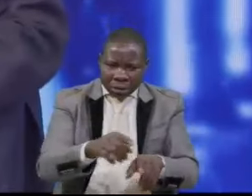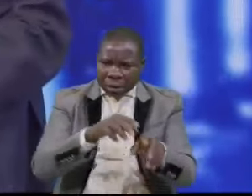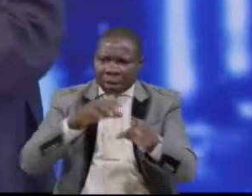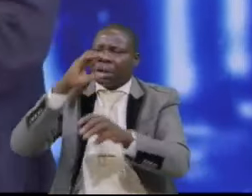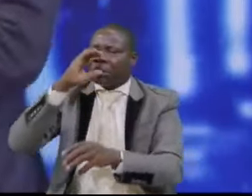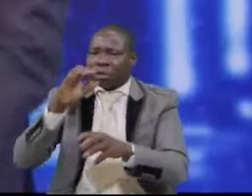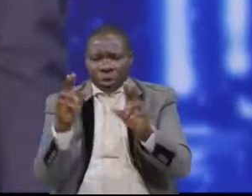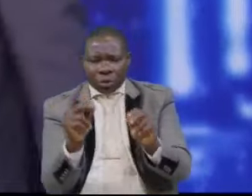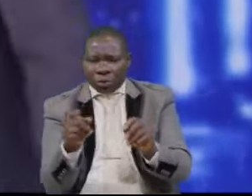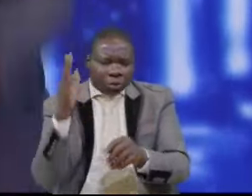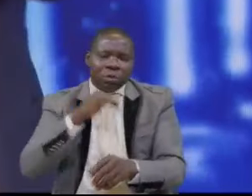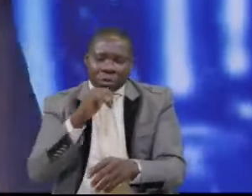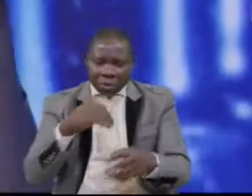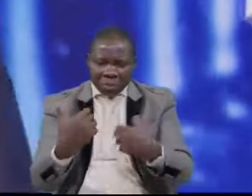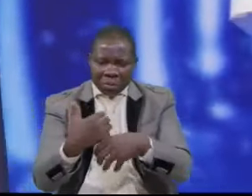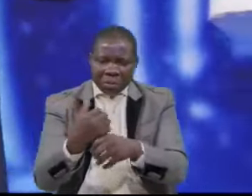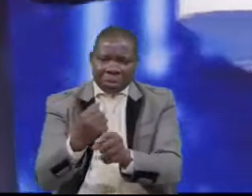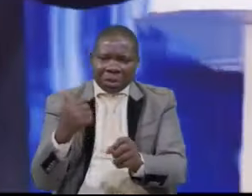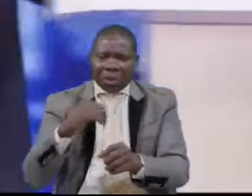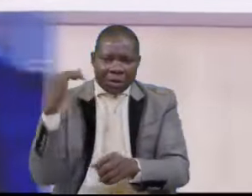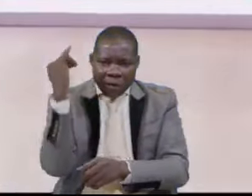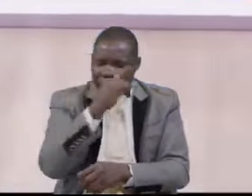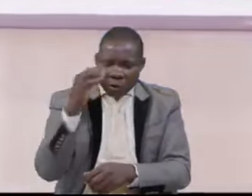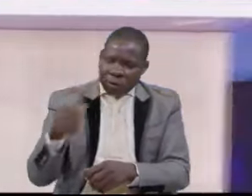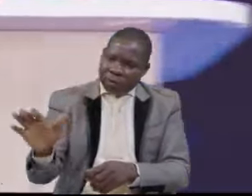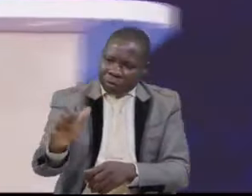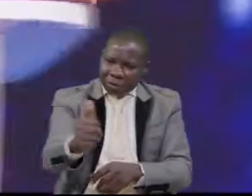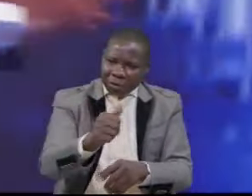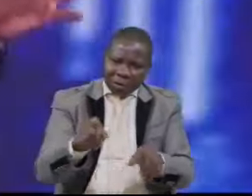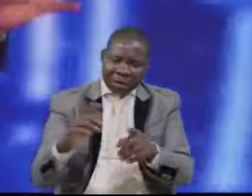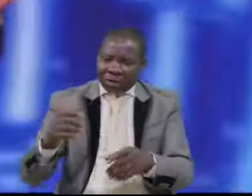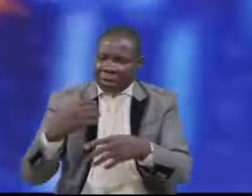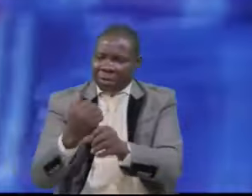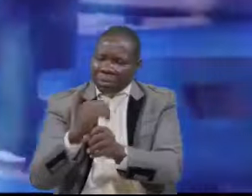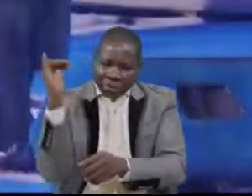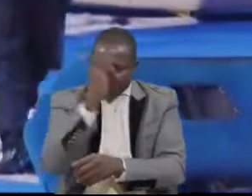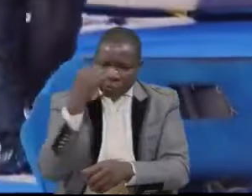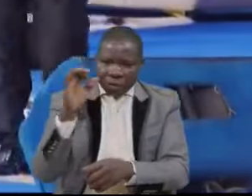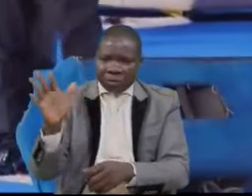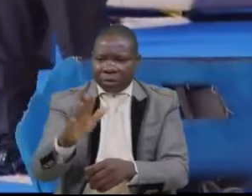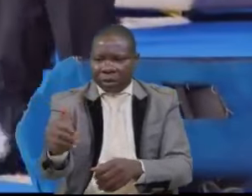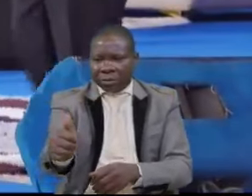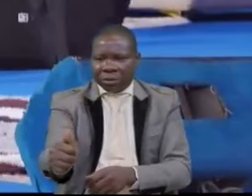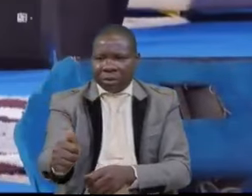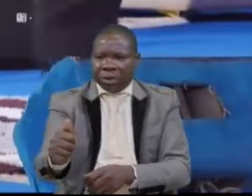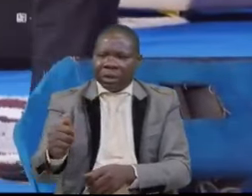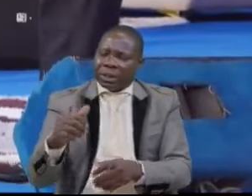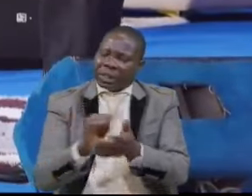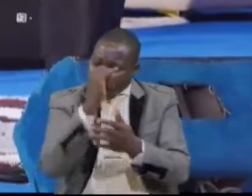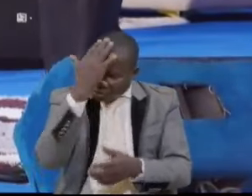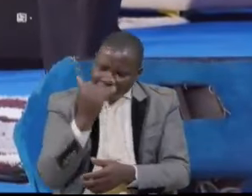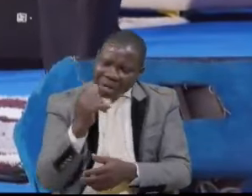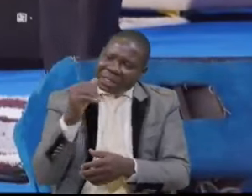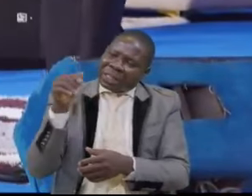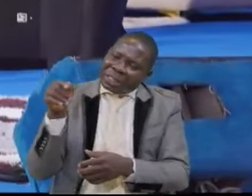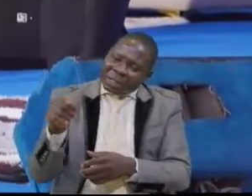of yourself like they are making fools of themselves. That's the reason why Daniel proposed in his heart that he